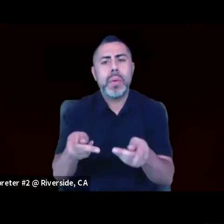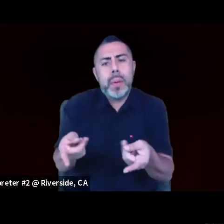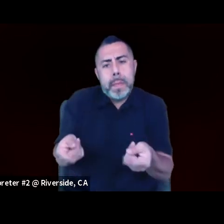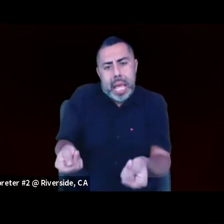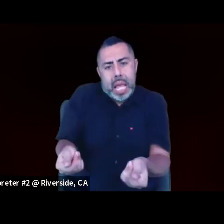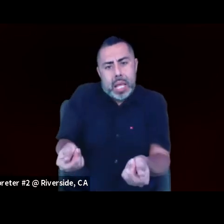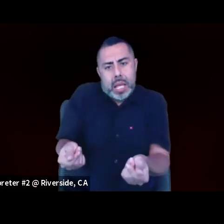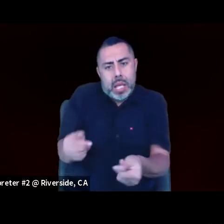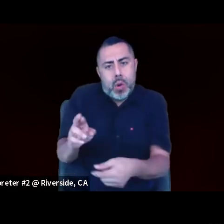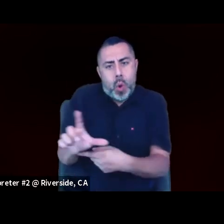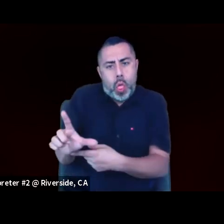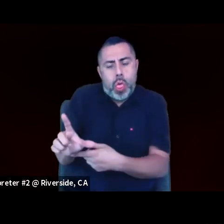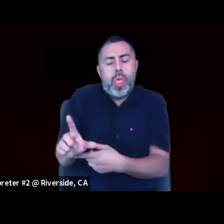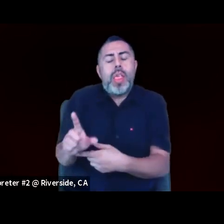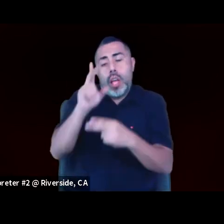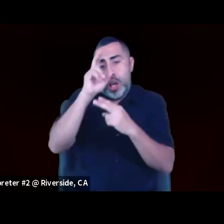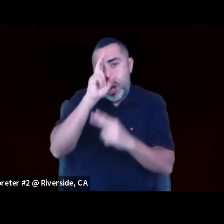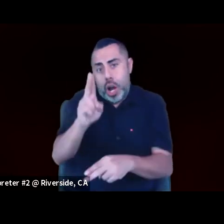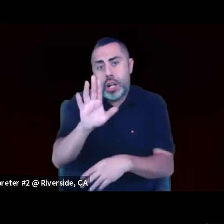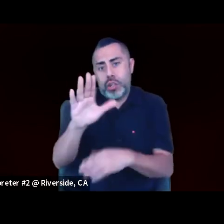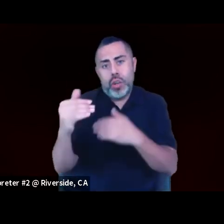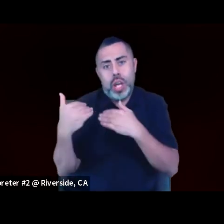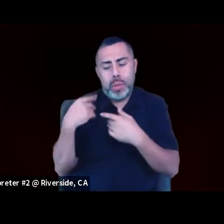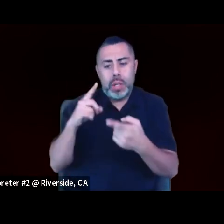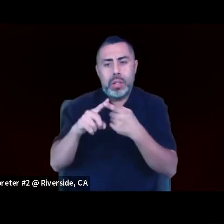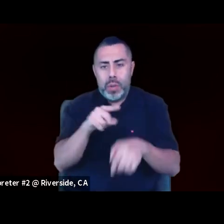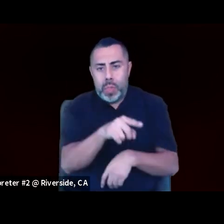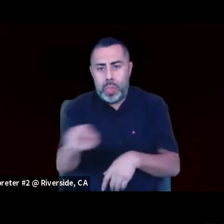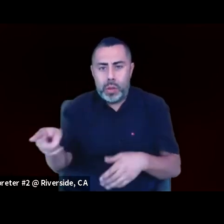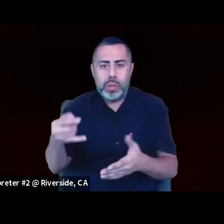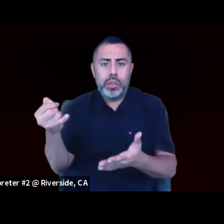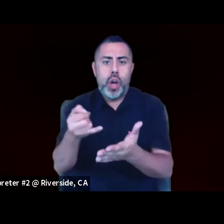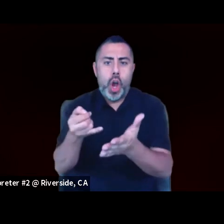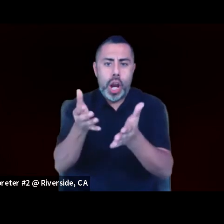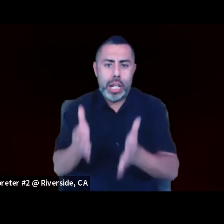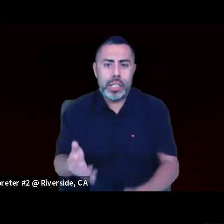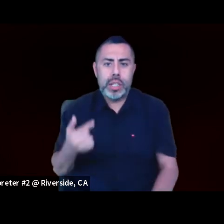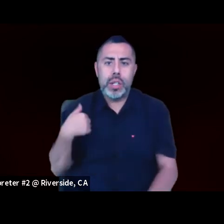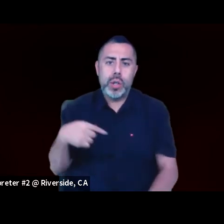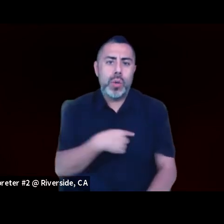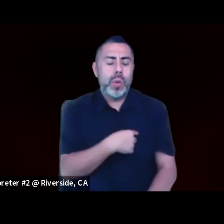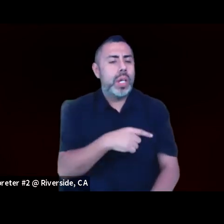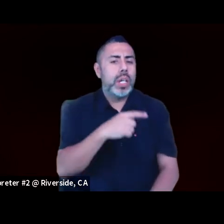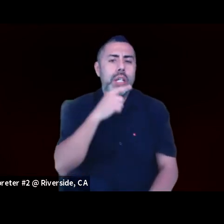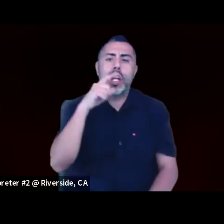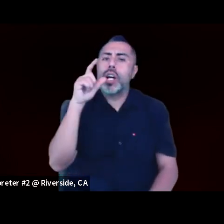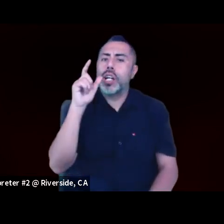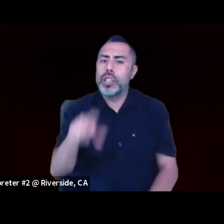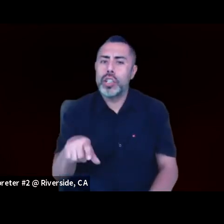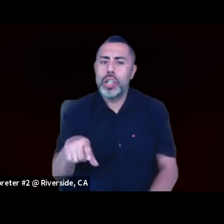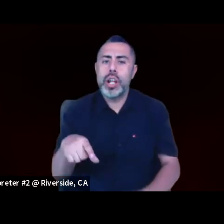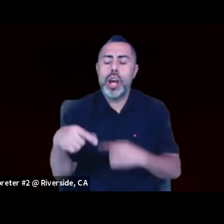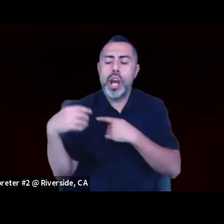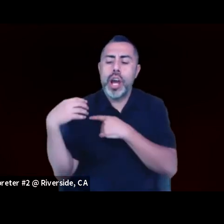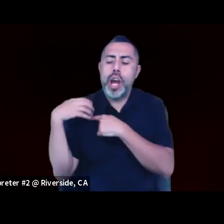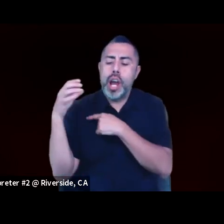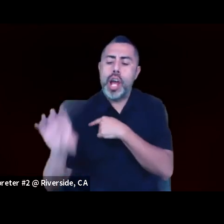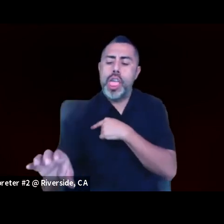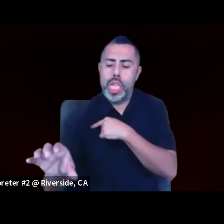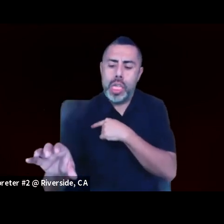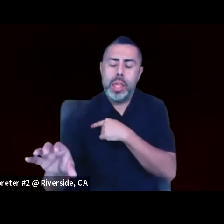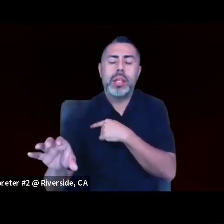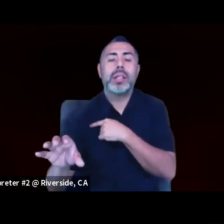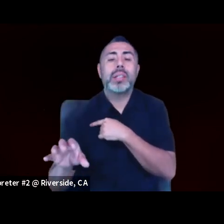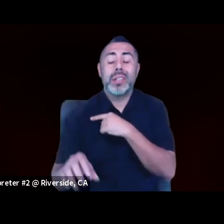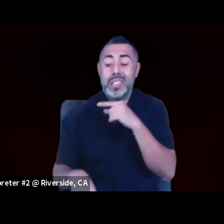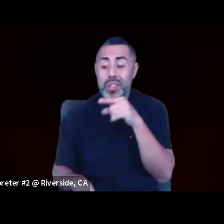your obligations to artists. We should not be pushing down the burden of this crisis to those least able